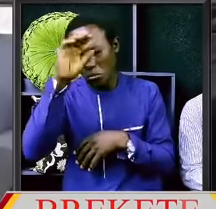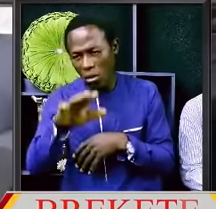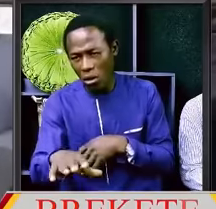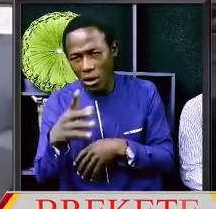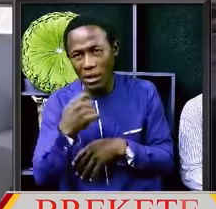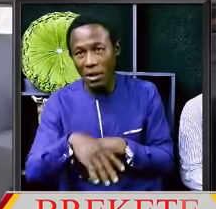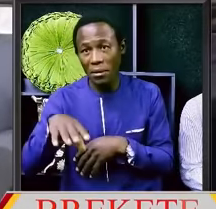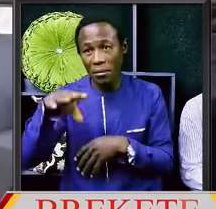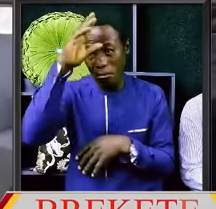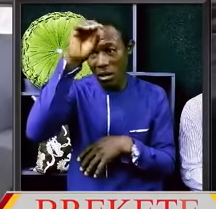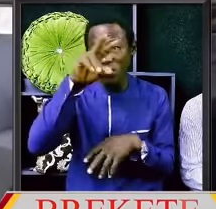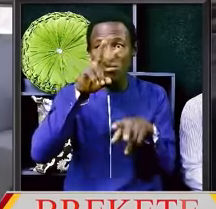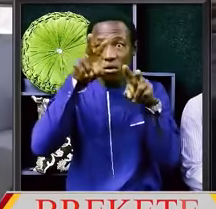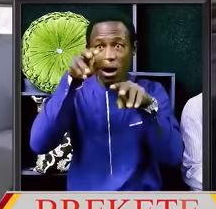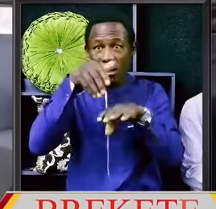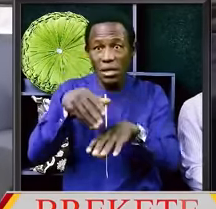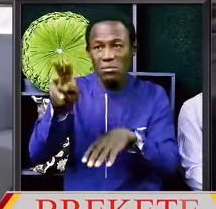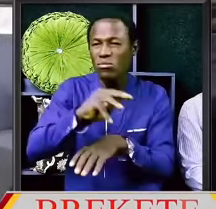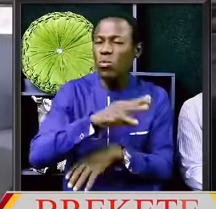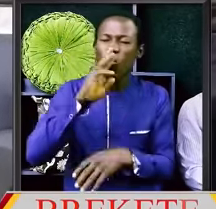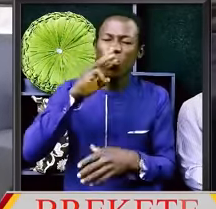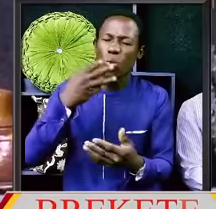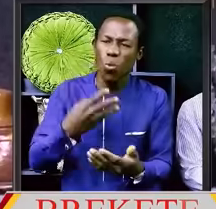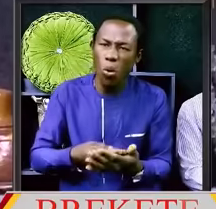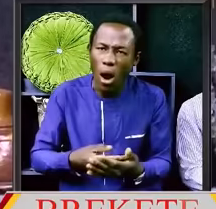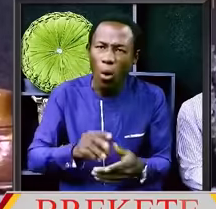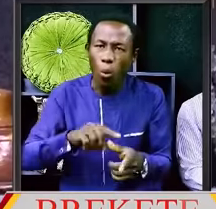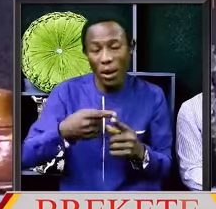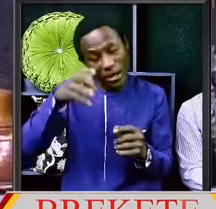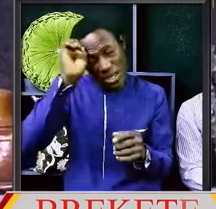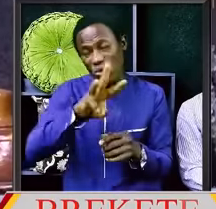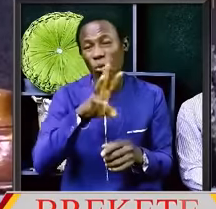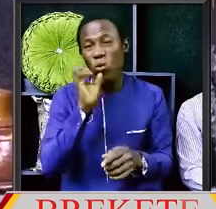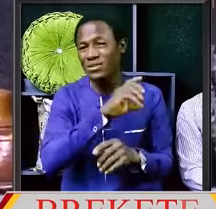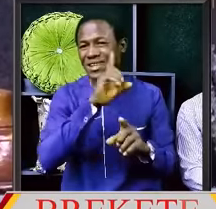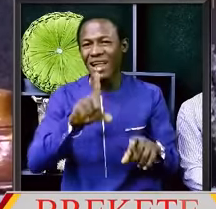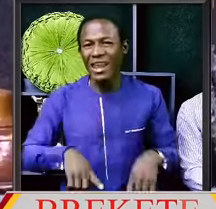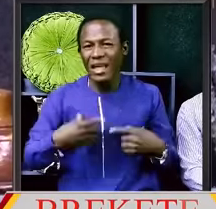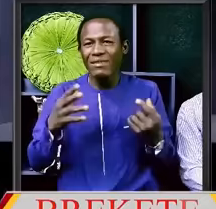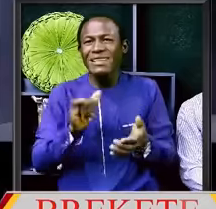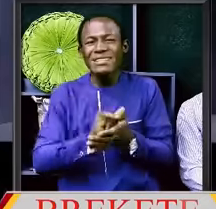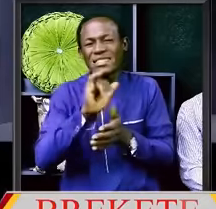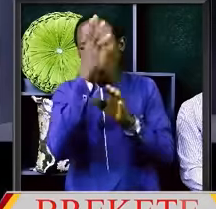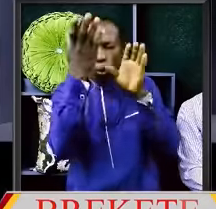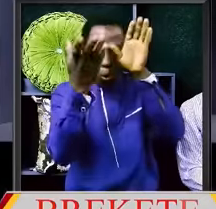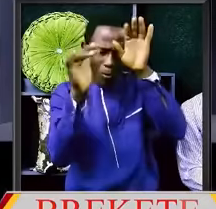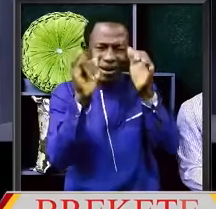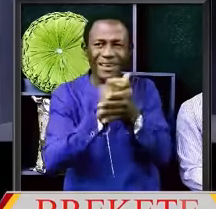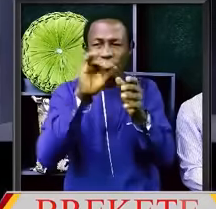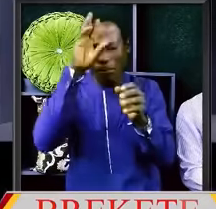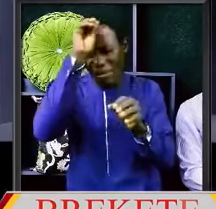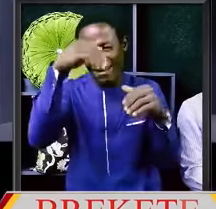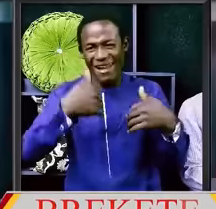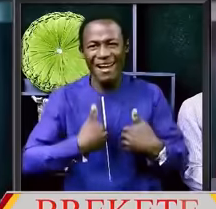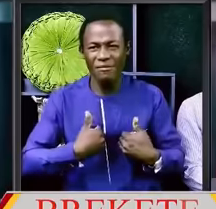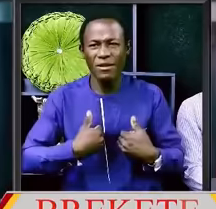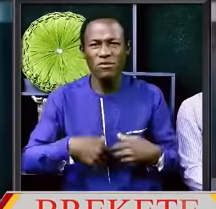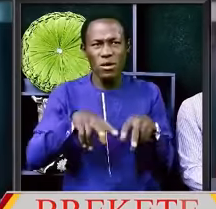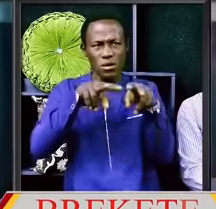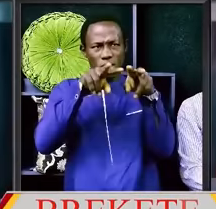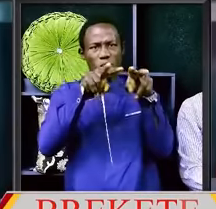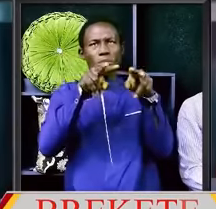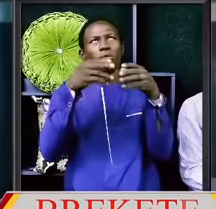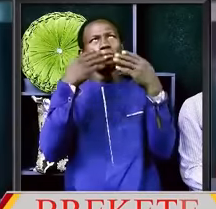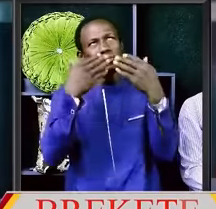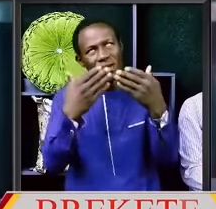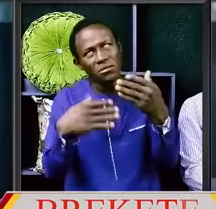you know they look after him well, yeah, when he they alive. Yeah. Not the hope where the man they get. Now, where they look, you go say, oh,